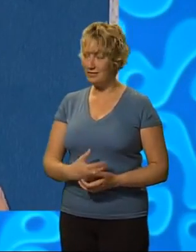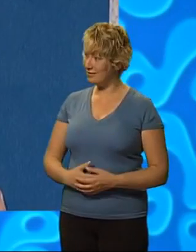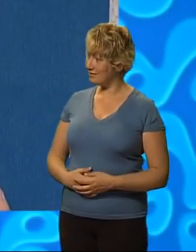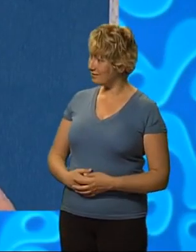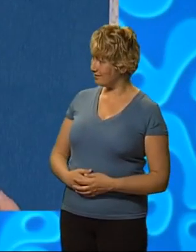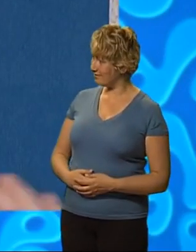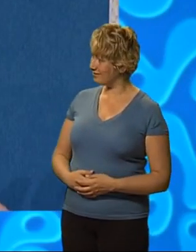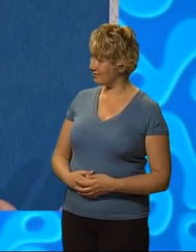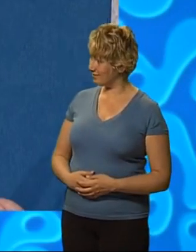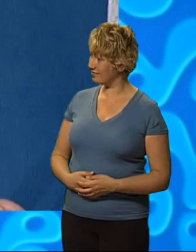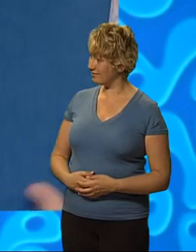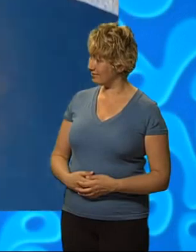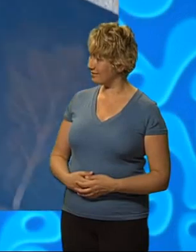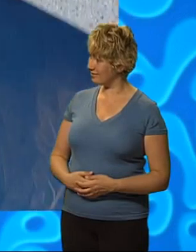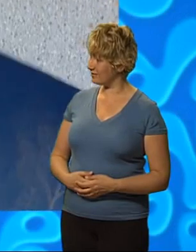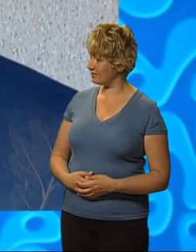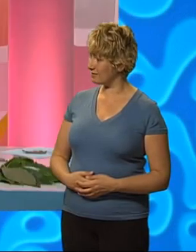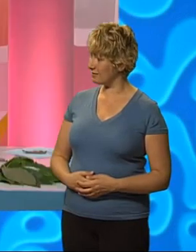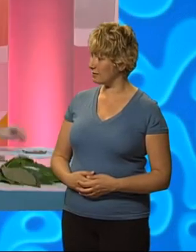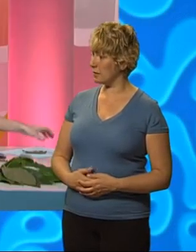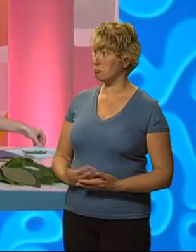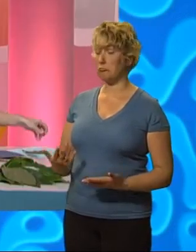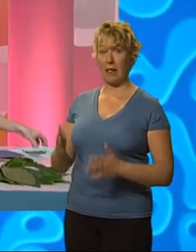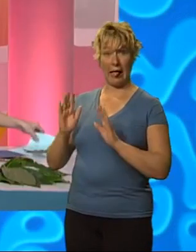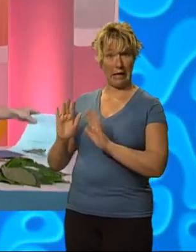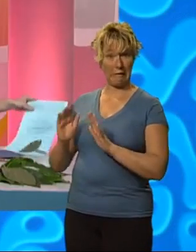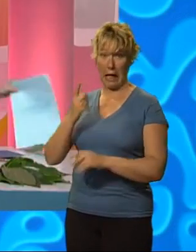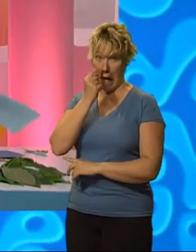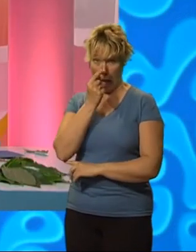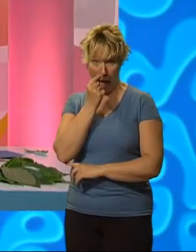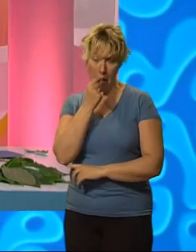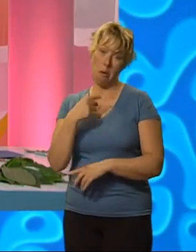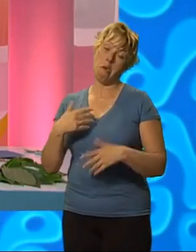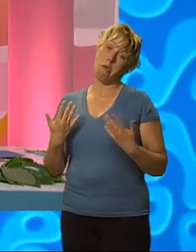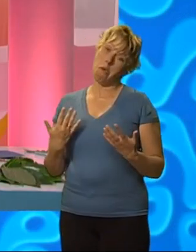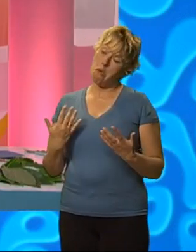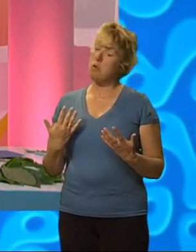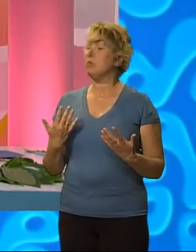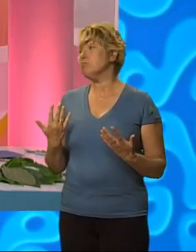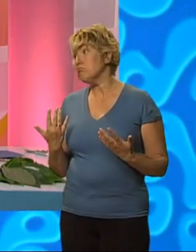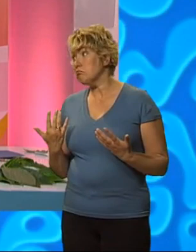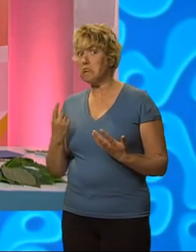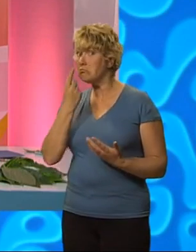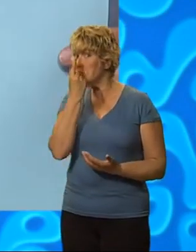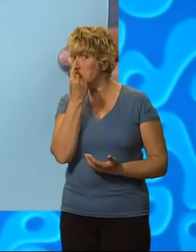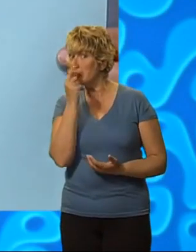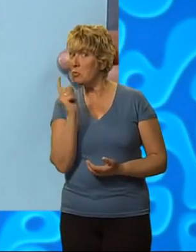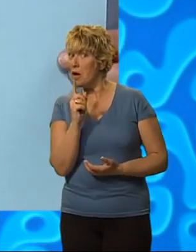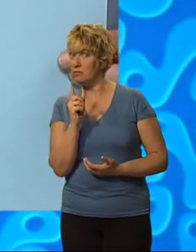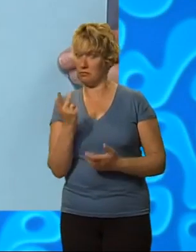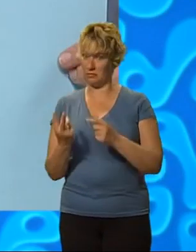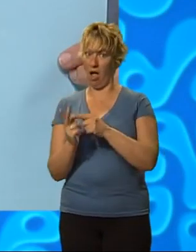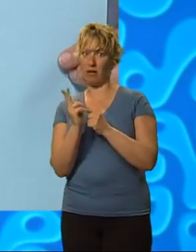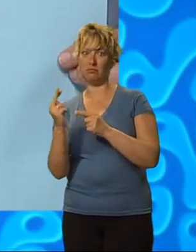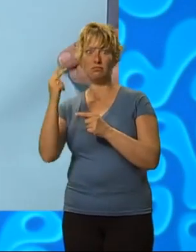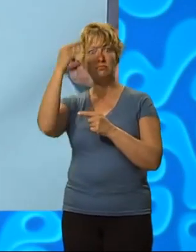brilliant. Now, I could just leave my picture like that, or I could cut